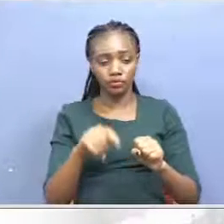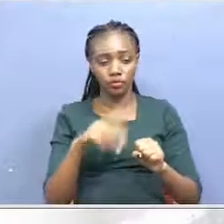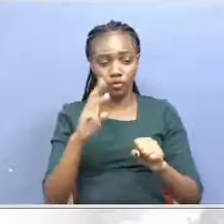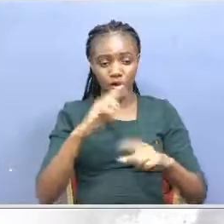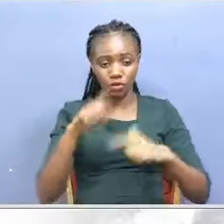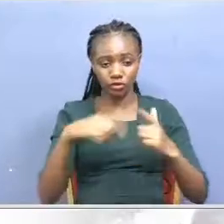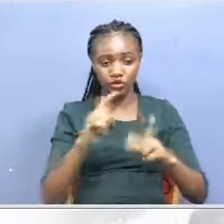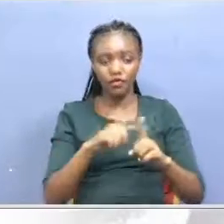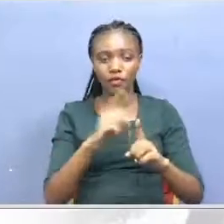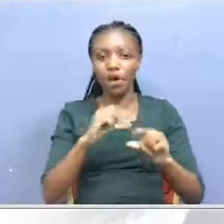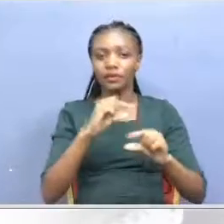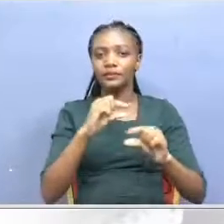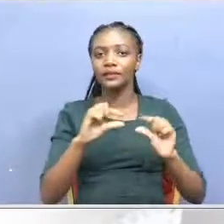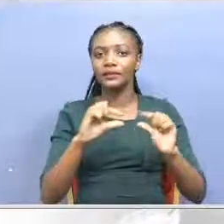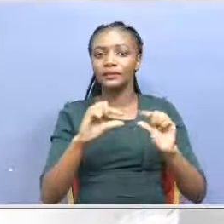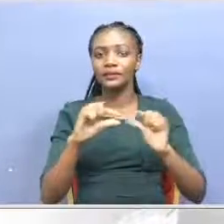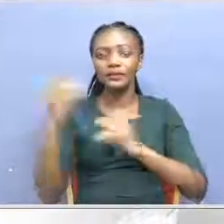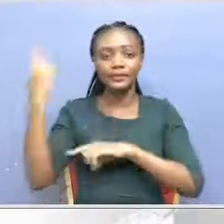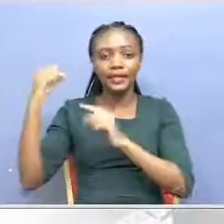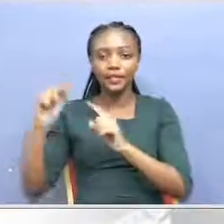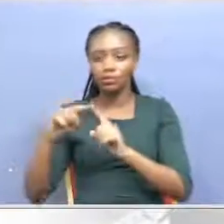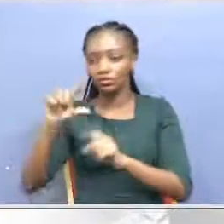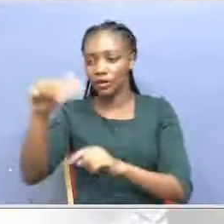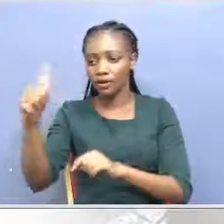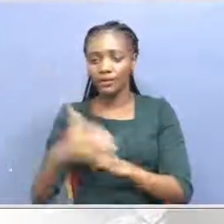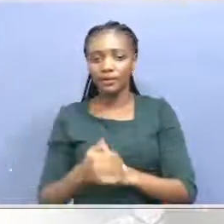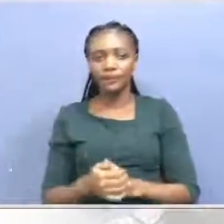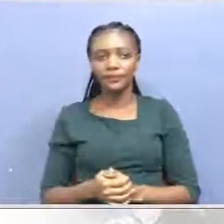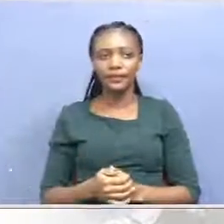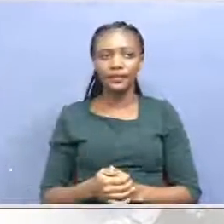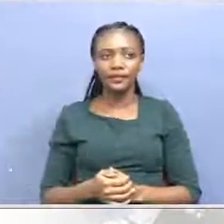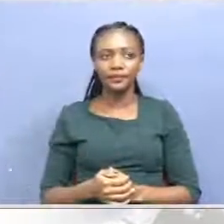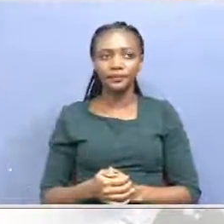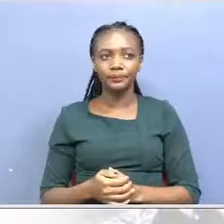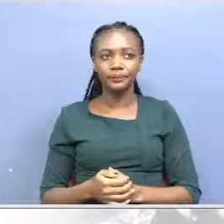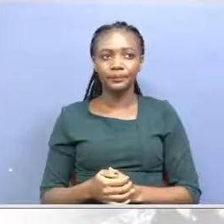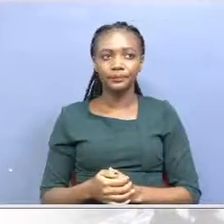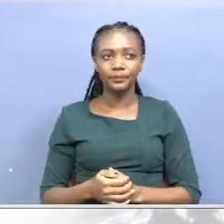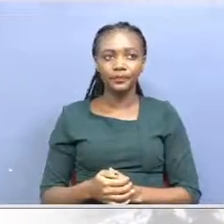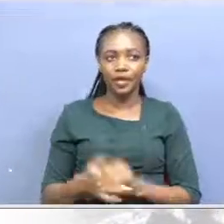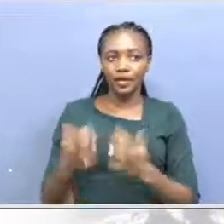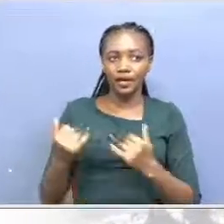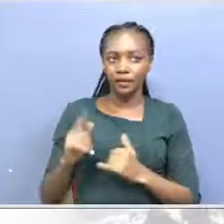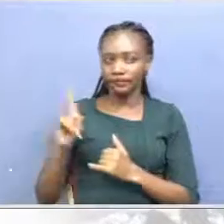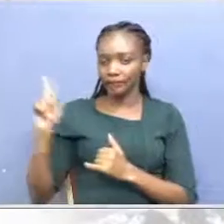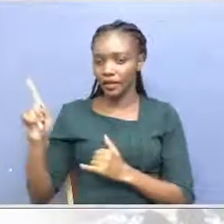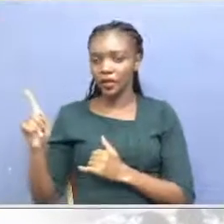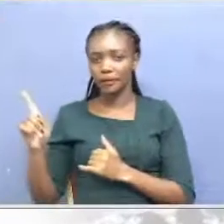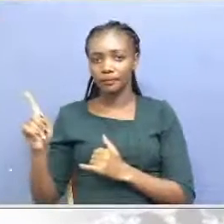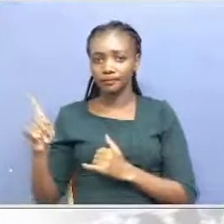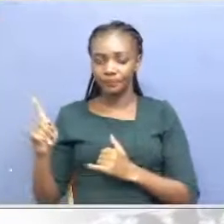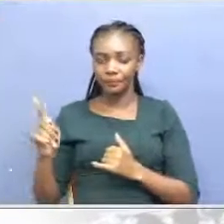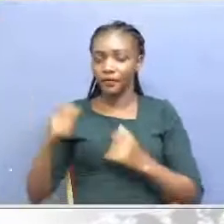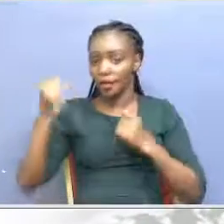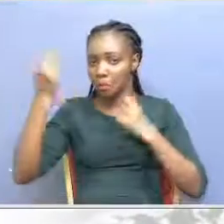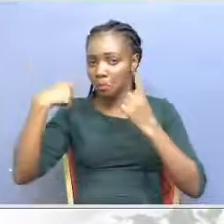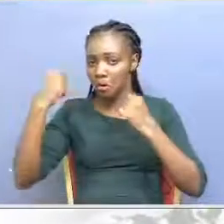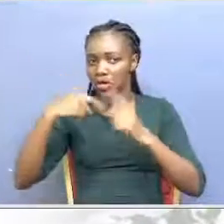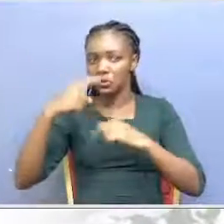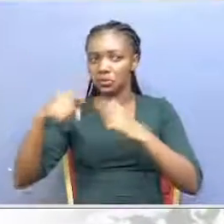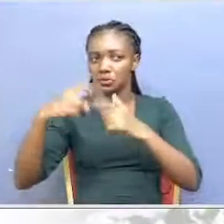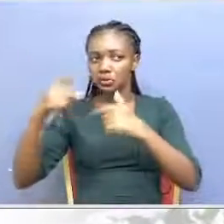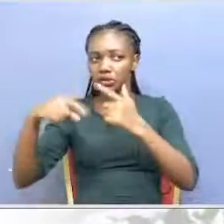another. Mudhoni Maina has more. As Kenyans come to terms with the passing on of the third president of Kenya, Mwai